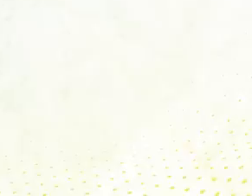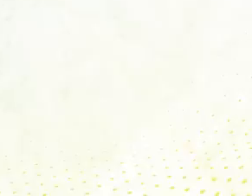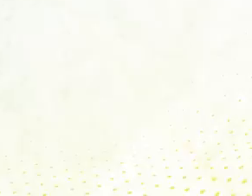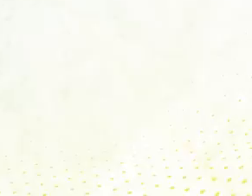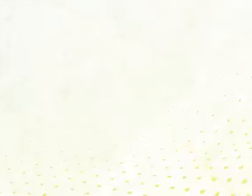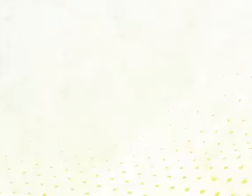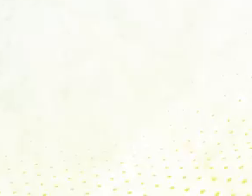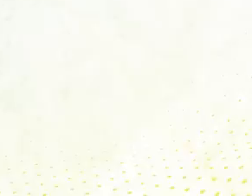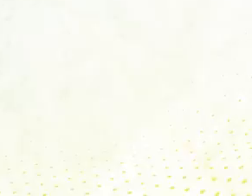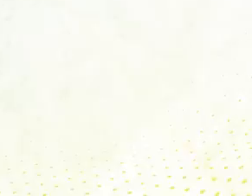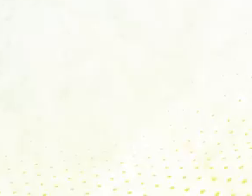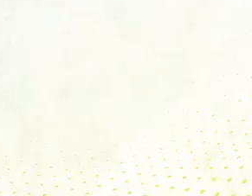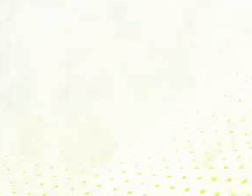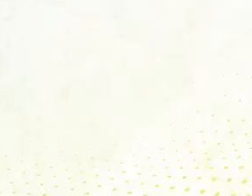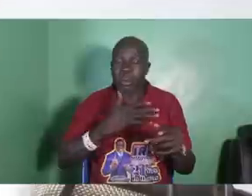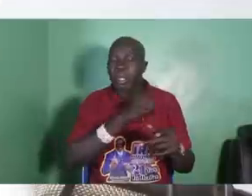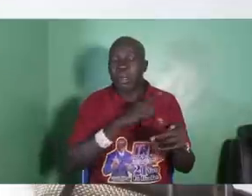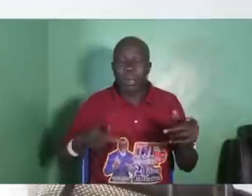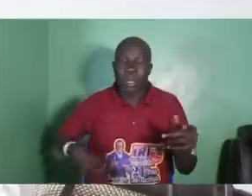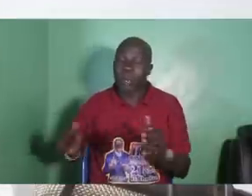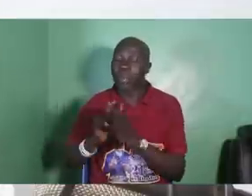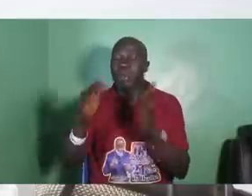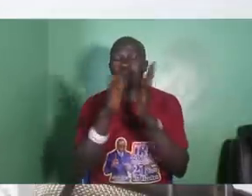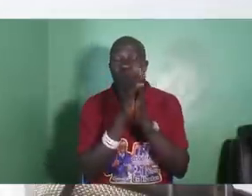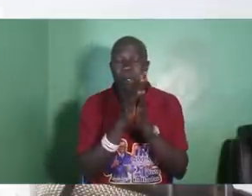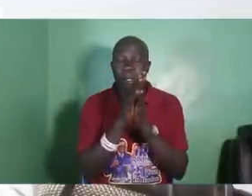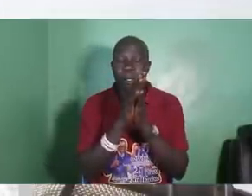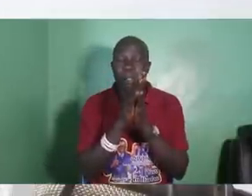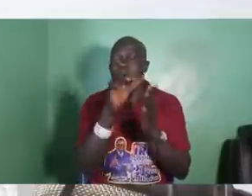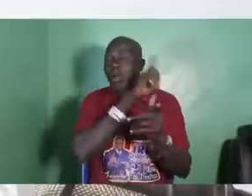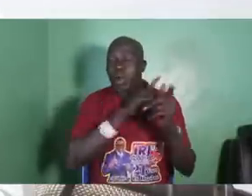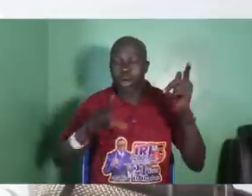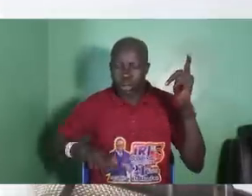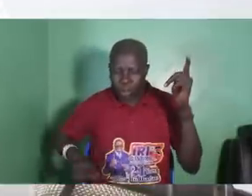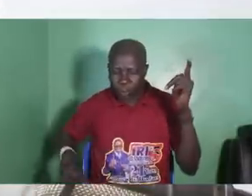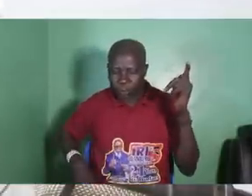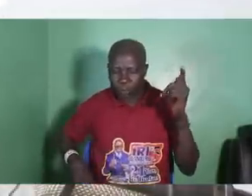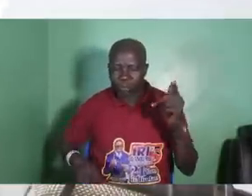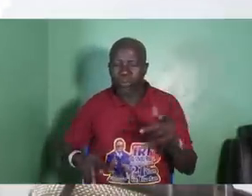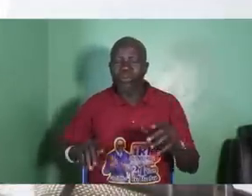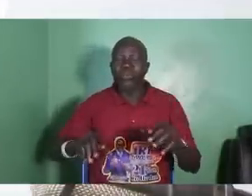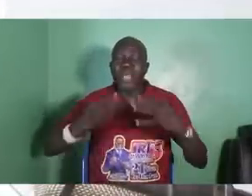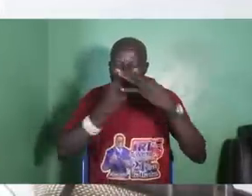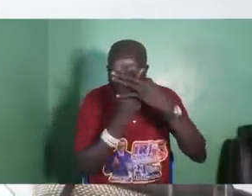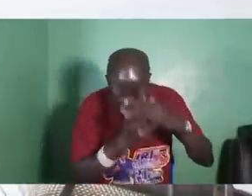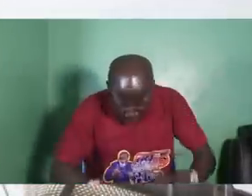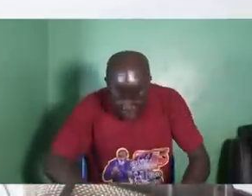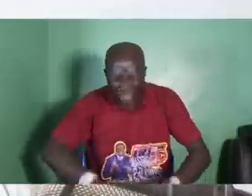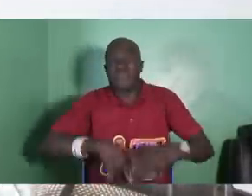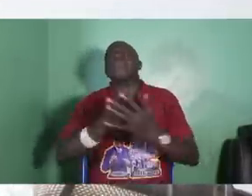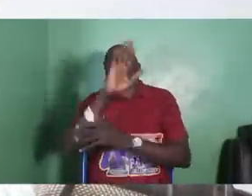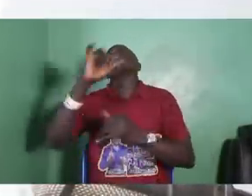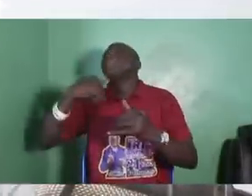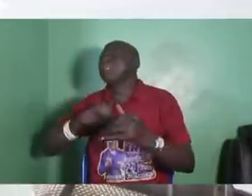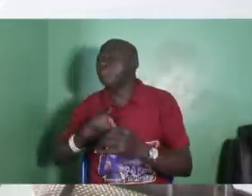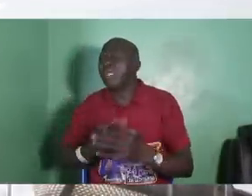sagbara do tun o ah agbadua o pe Oluwa Lord dat mi ni okowo nla ah establish